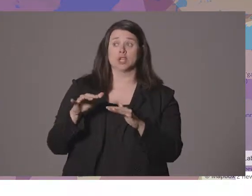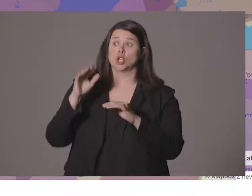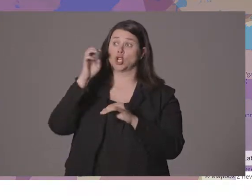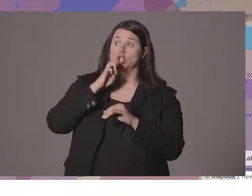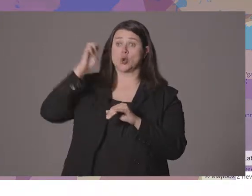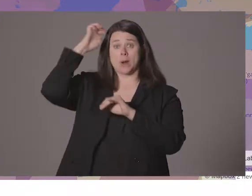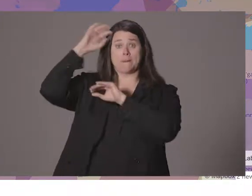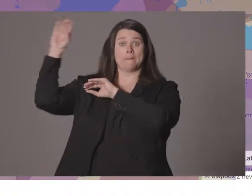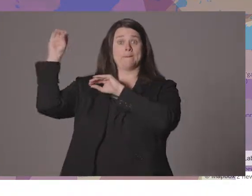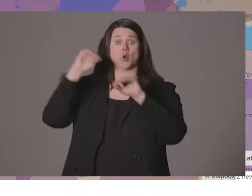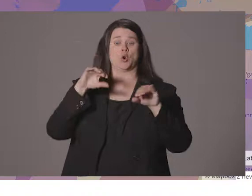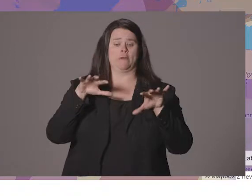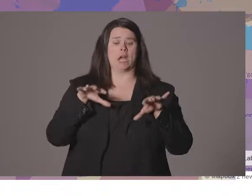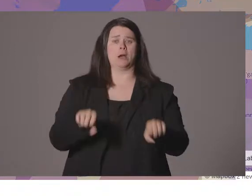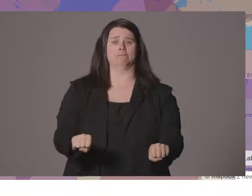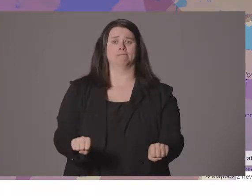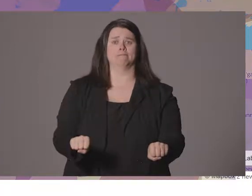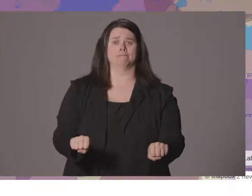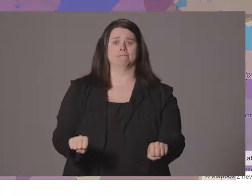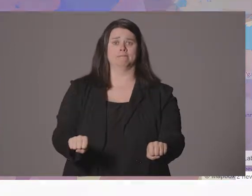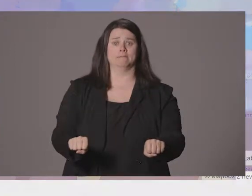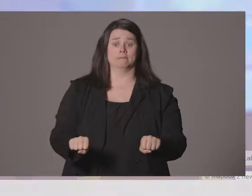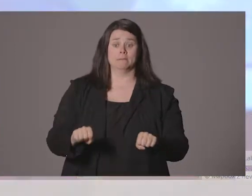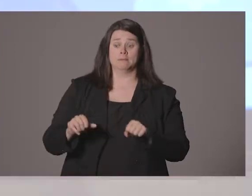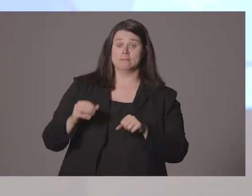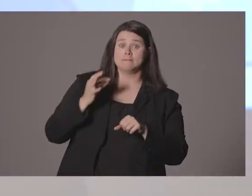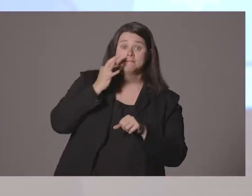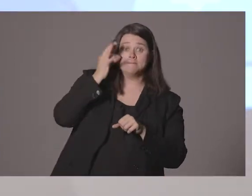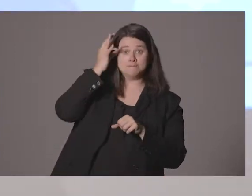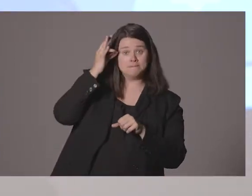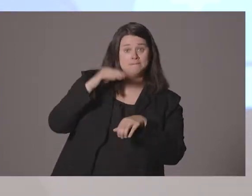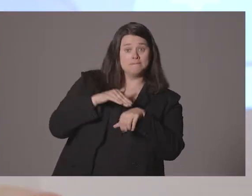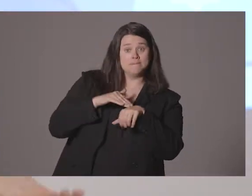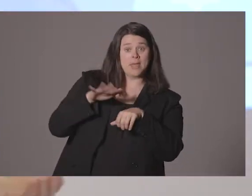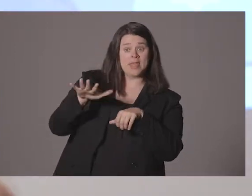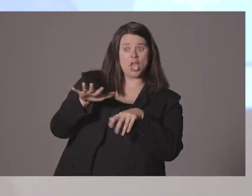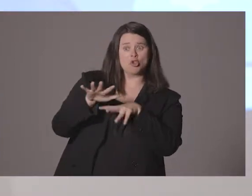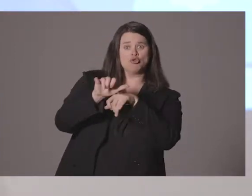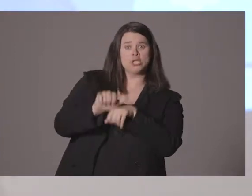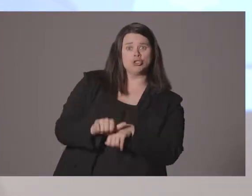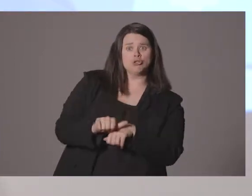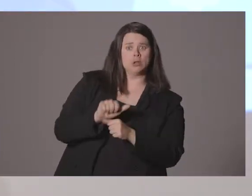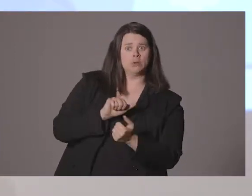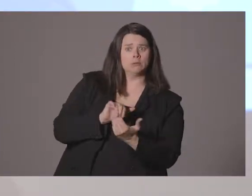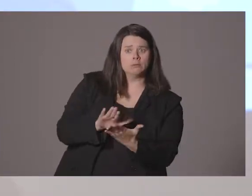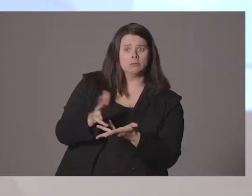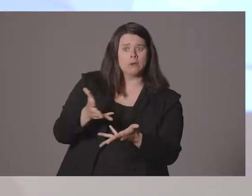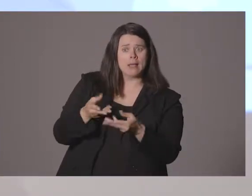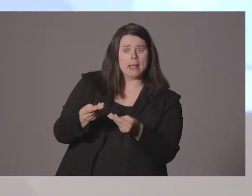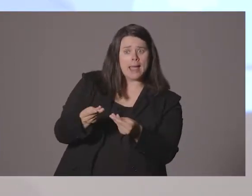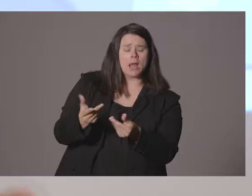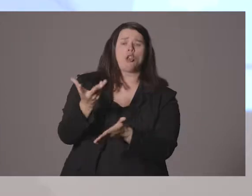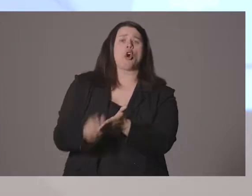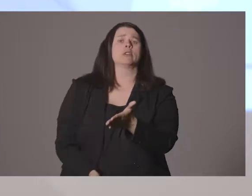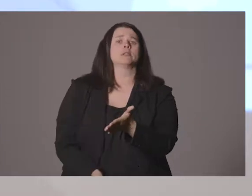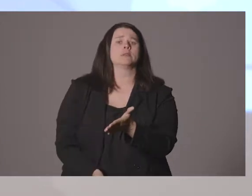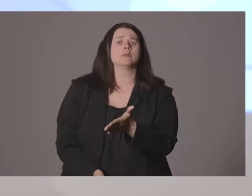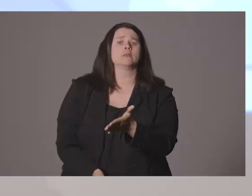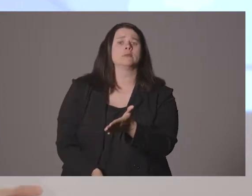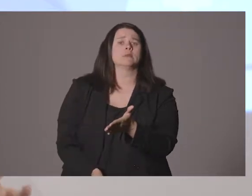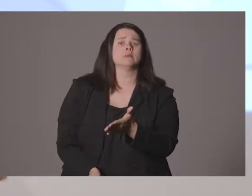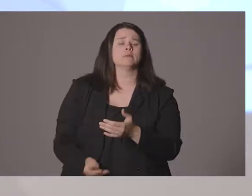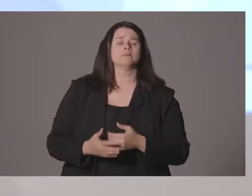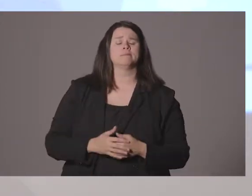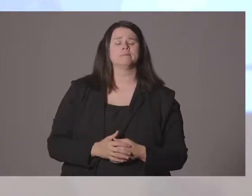their access to their traditional ways of being, right? So when we start thinking about intergenerational and historical